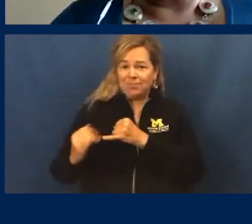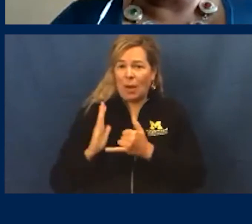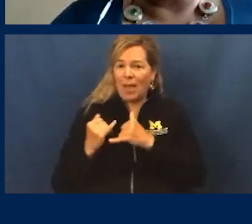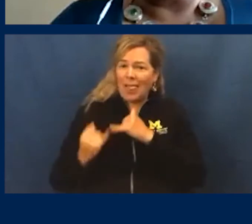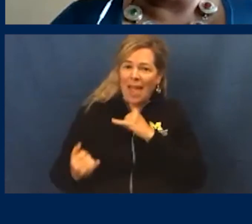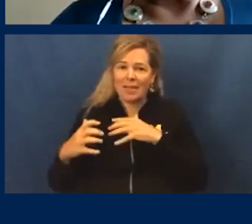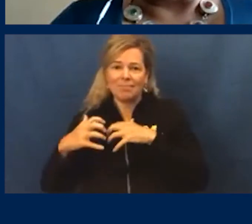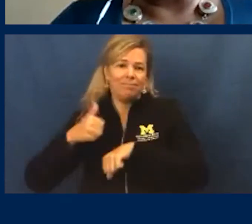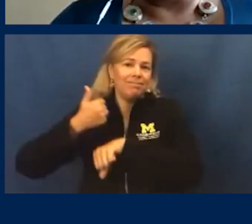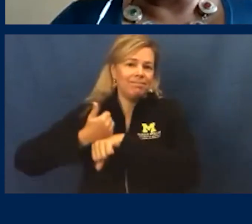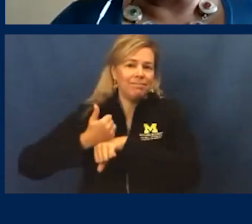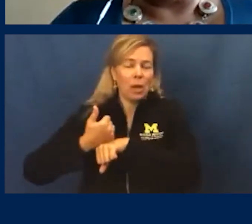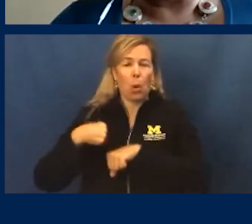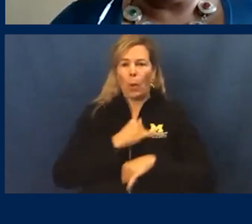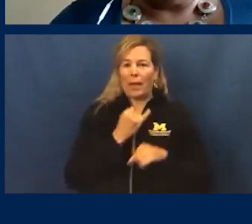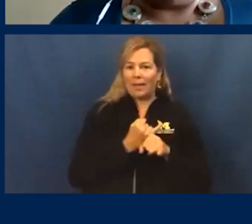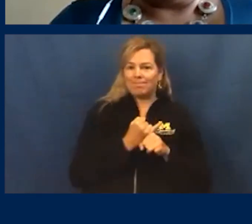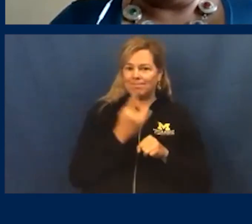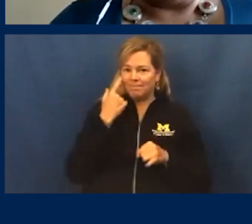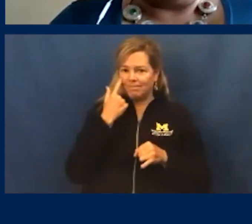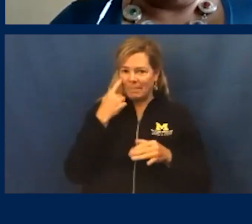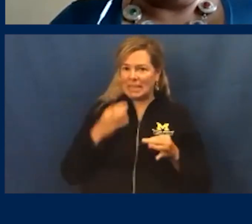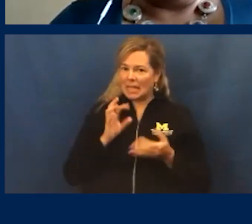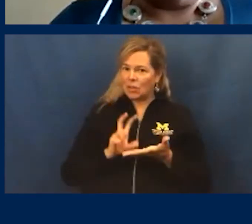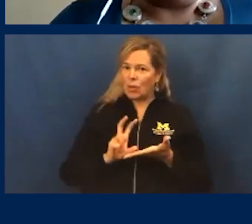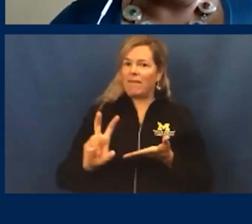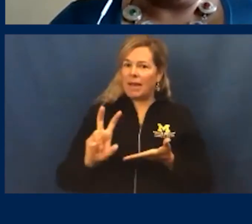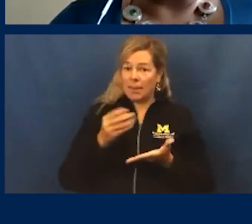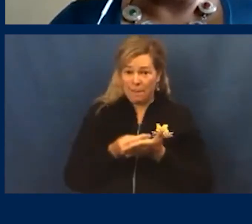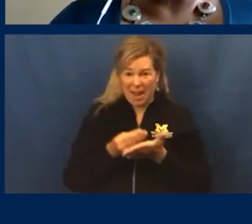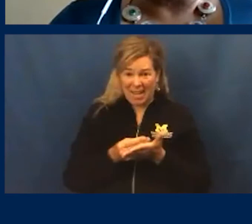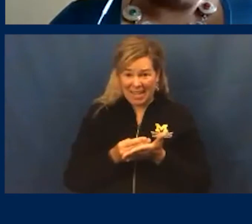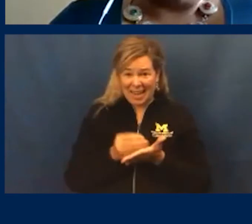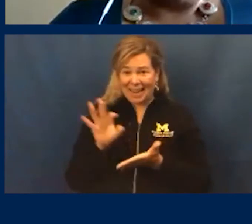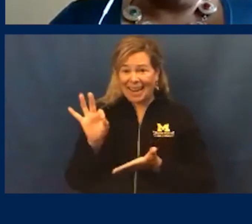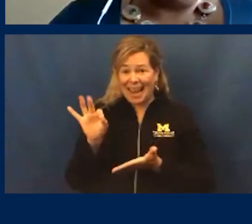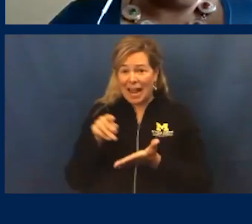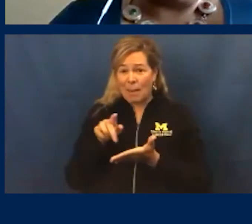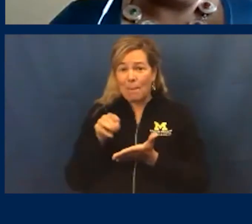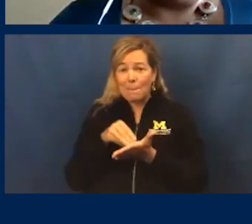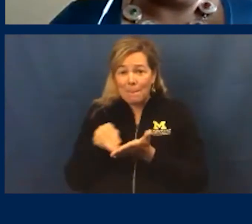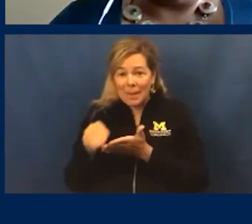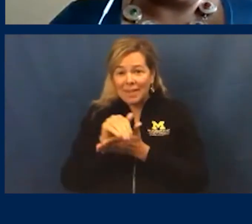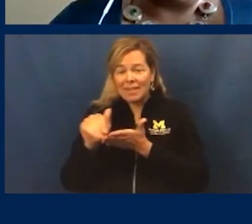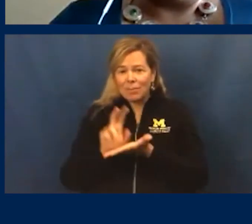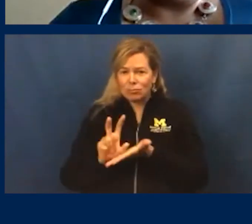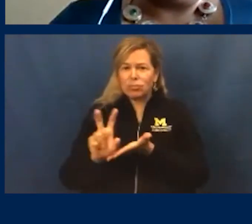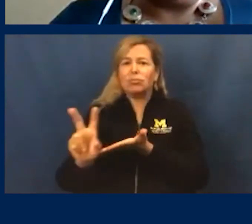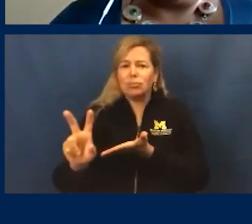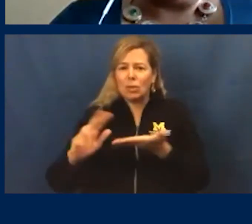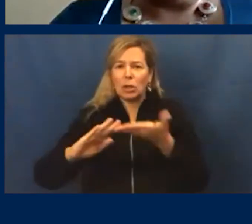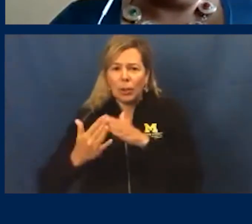an institution, we decided that we would invest money, nearly $9 million into community by reaching out to